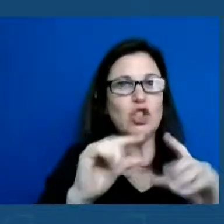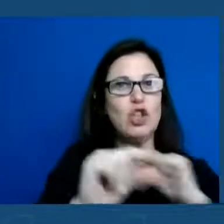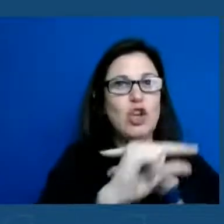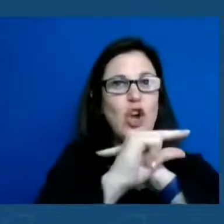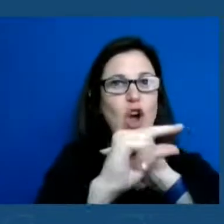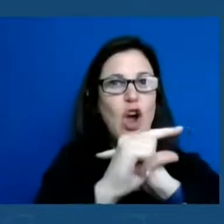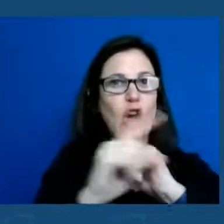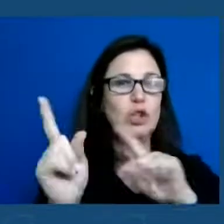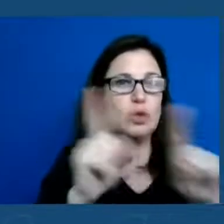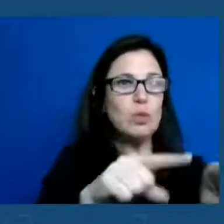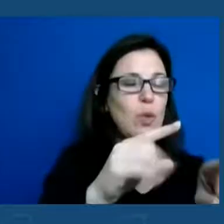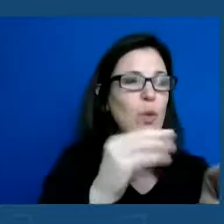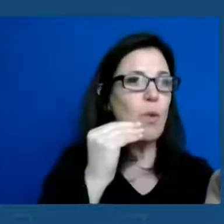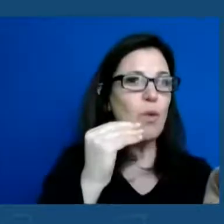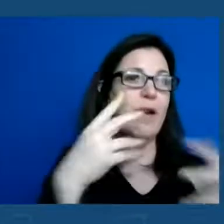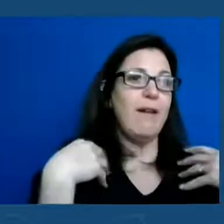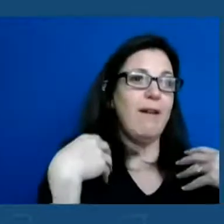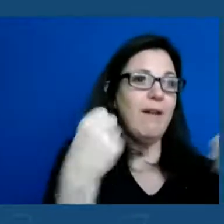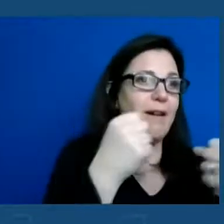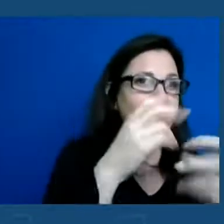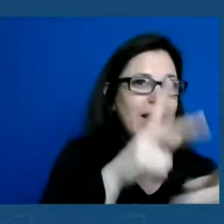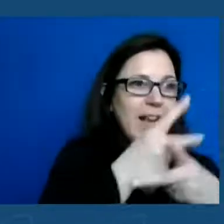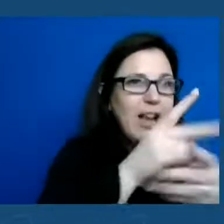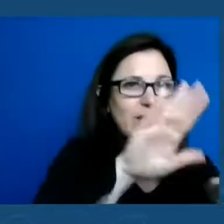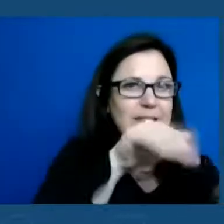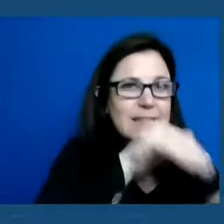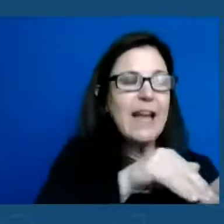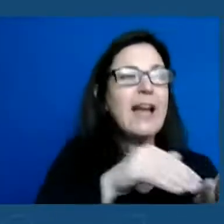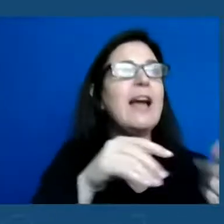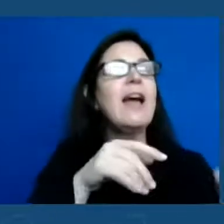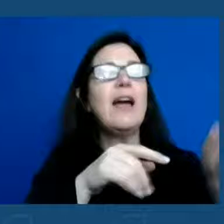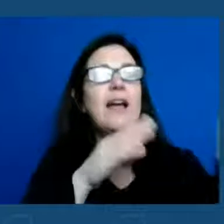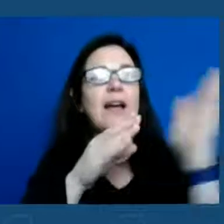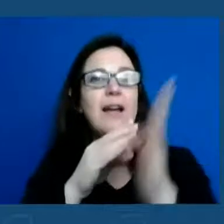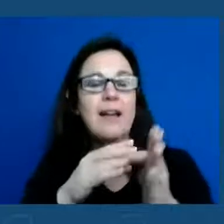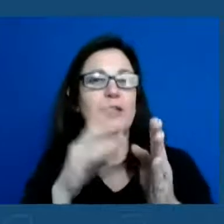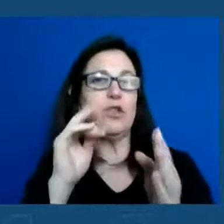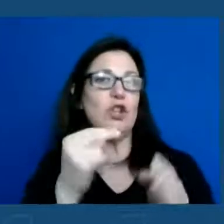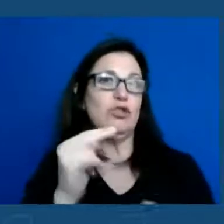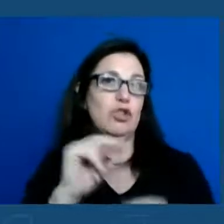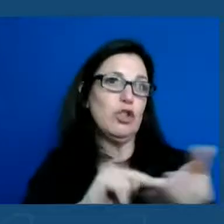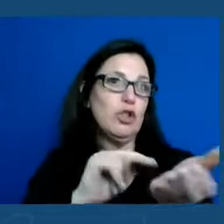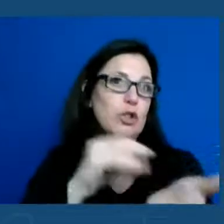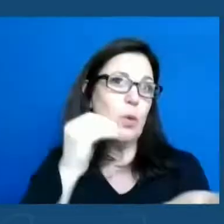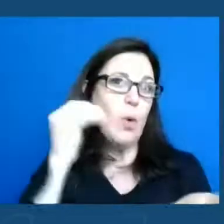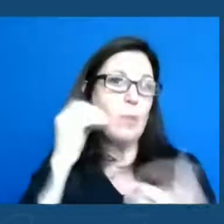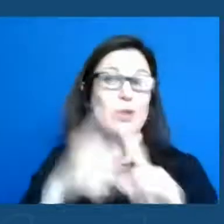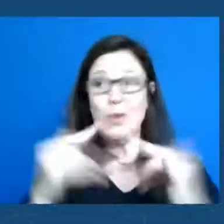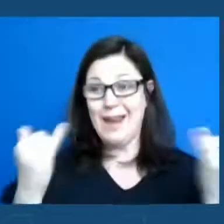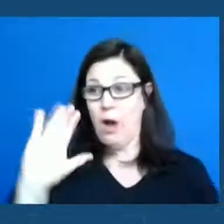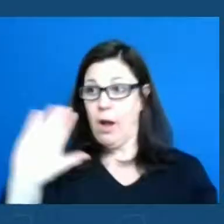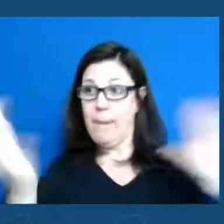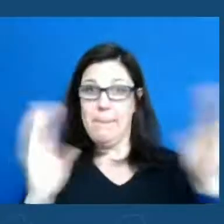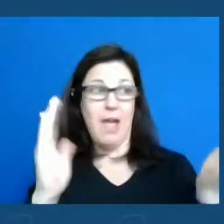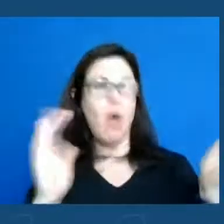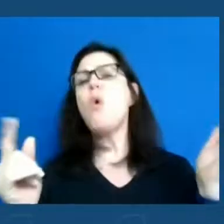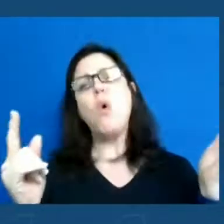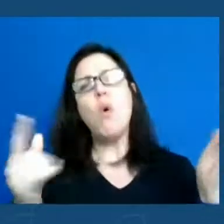We brought them into our nursing homes. We had to do a lot to bring people in. And so we're still in a far better place. Central New